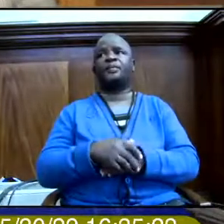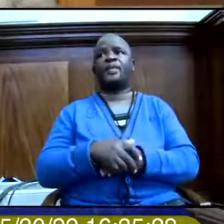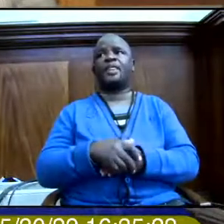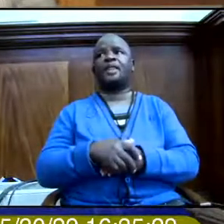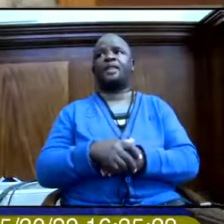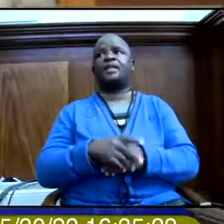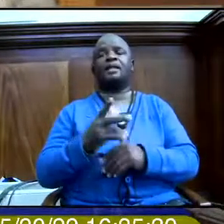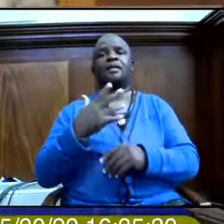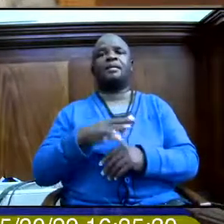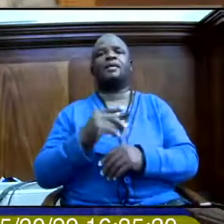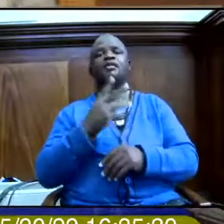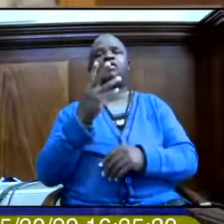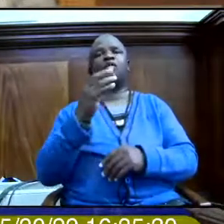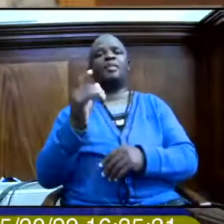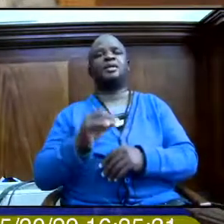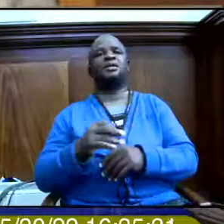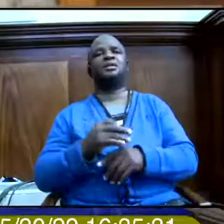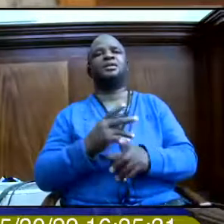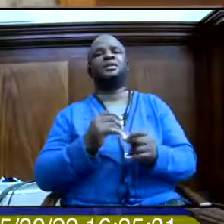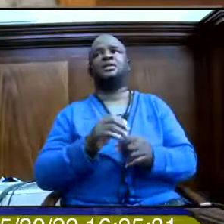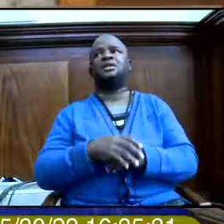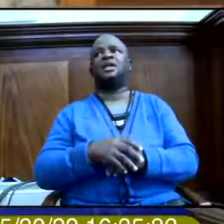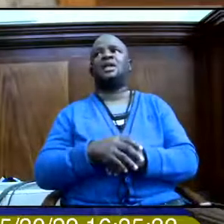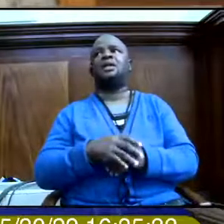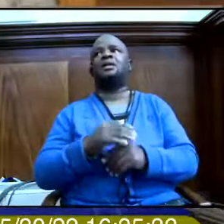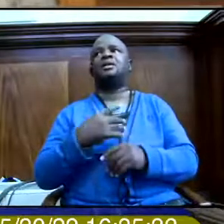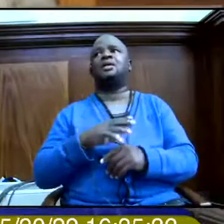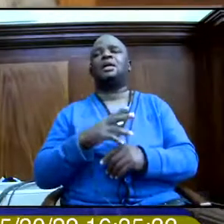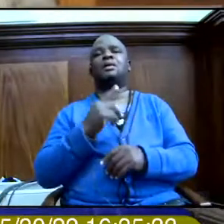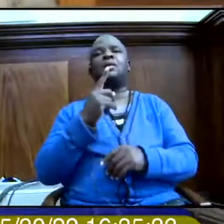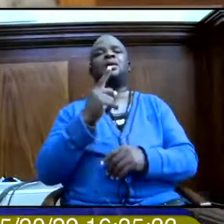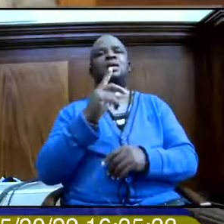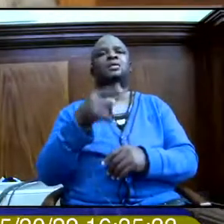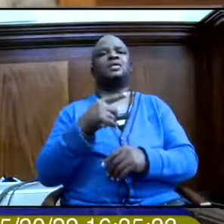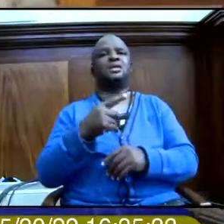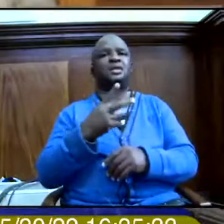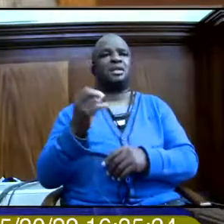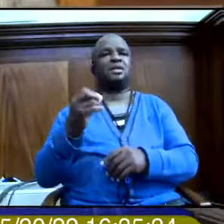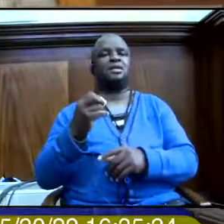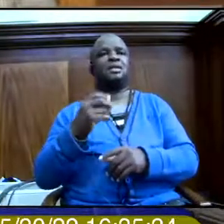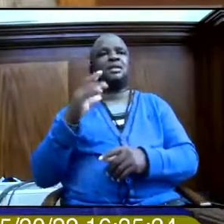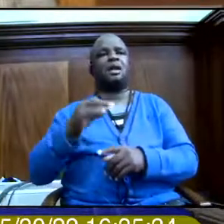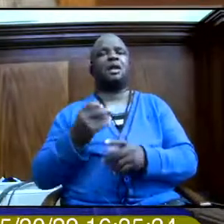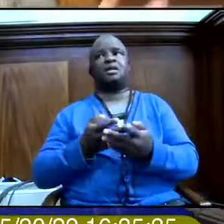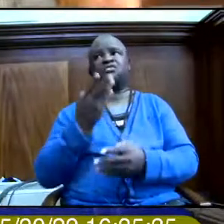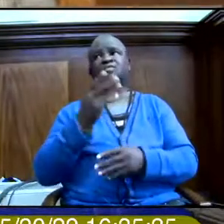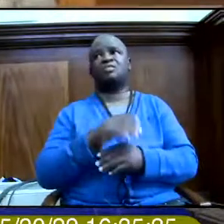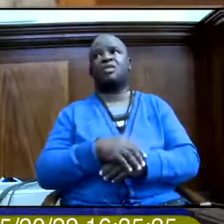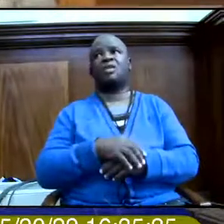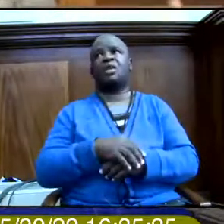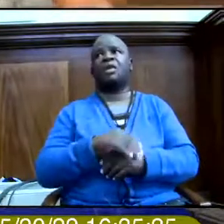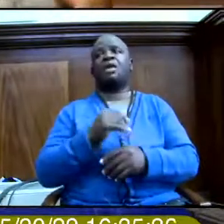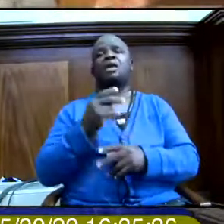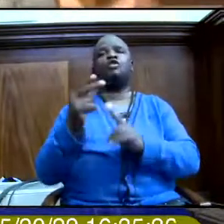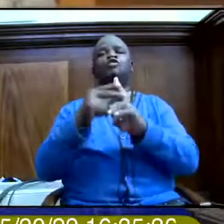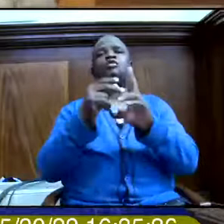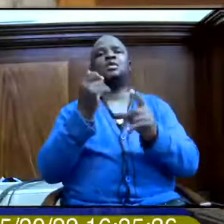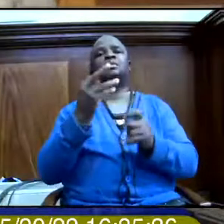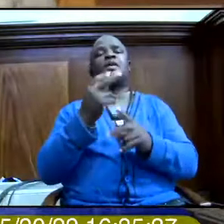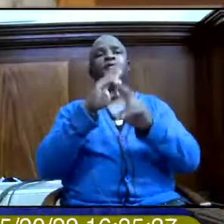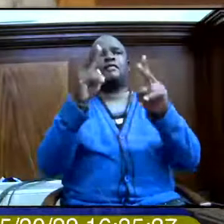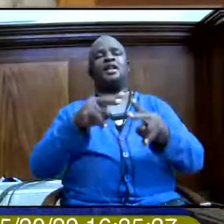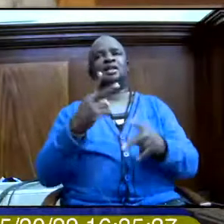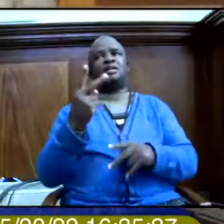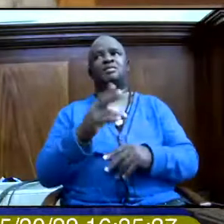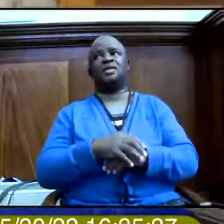don't want four percent seven percent whatever present they want one thousand grand salary increment two unions from two